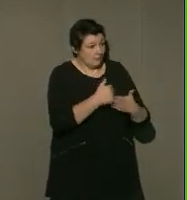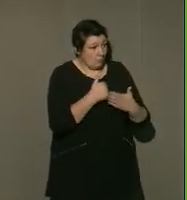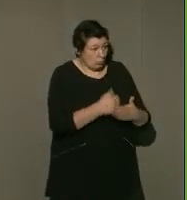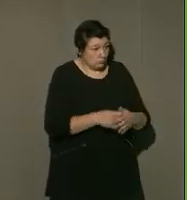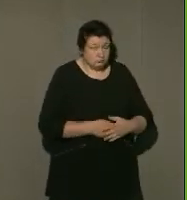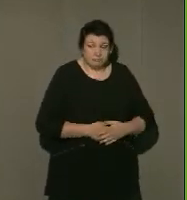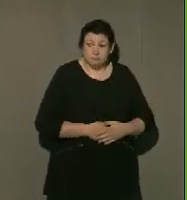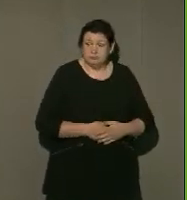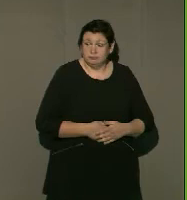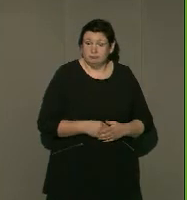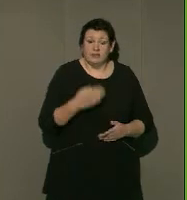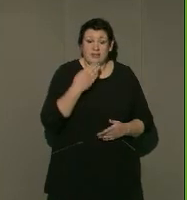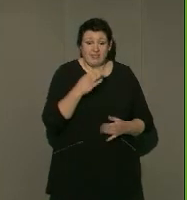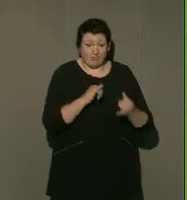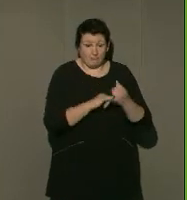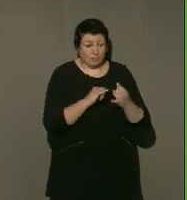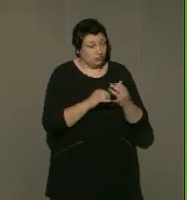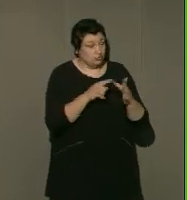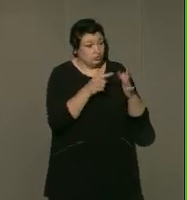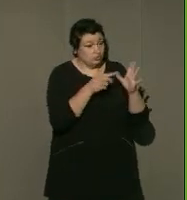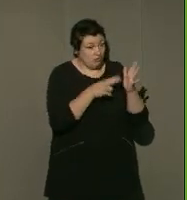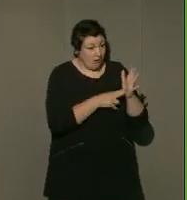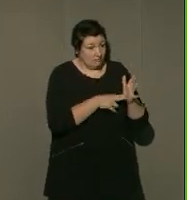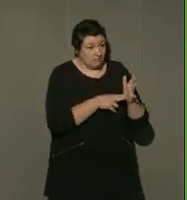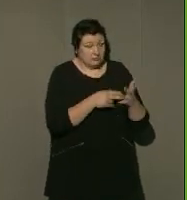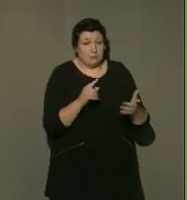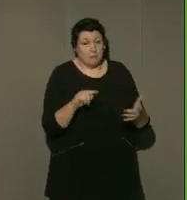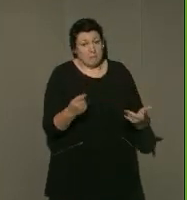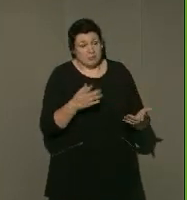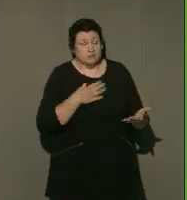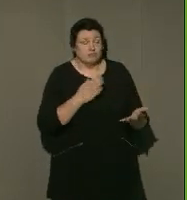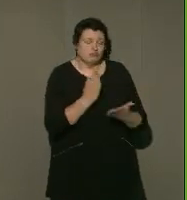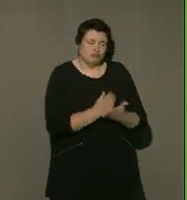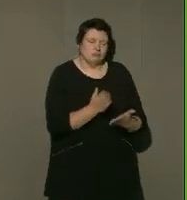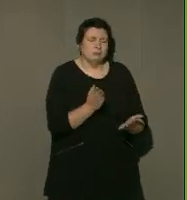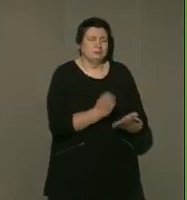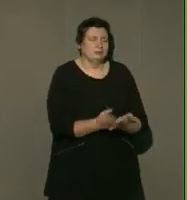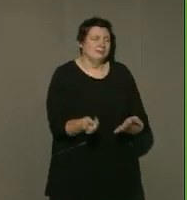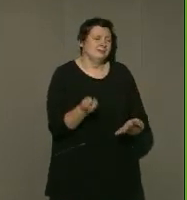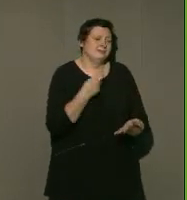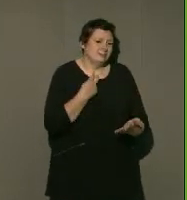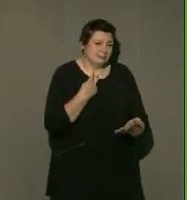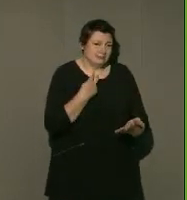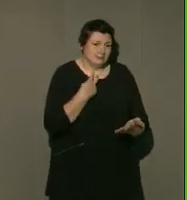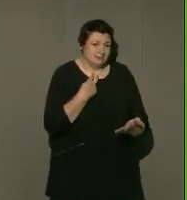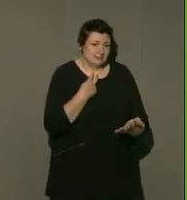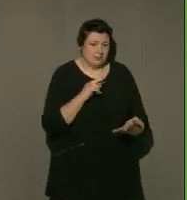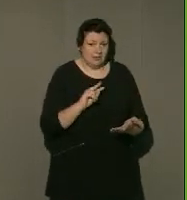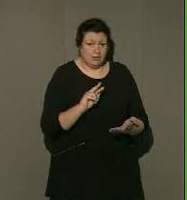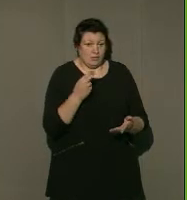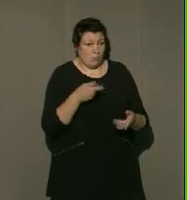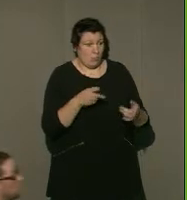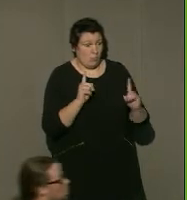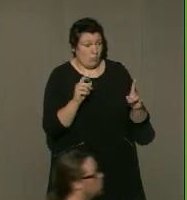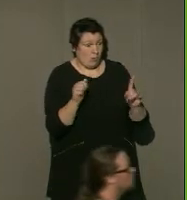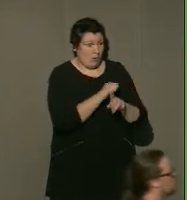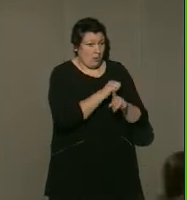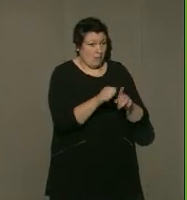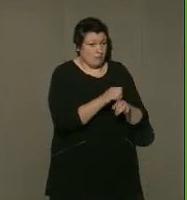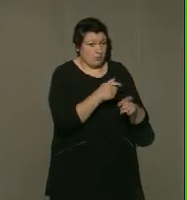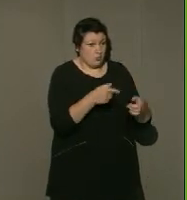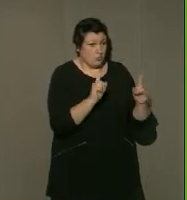thank Sian for her words. However, I am profoundly disappointed a co-leader has abused their authority, wading into an